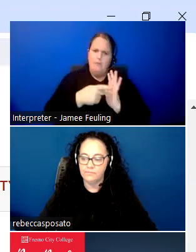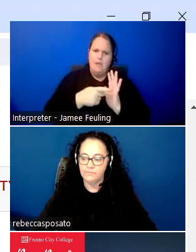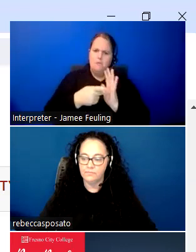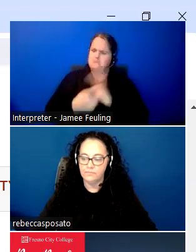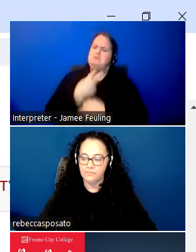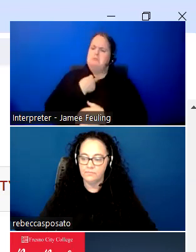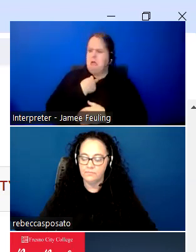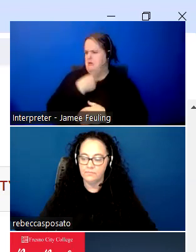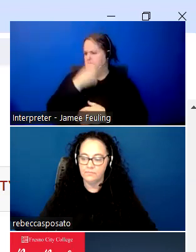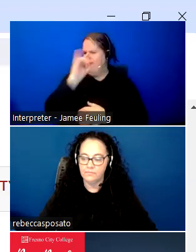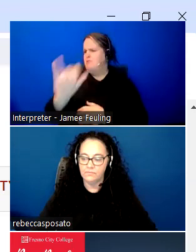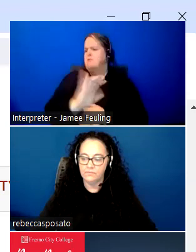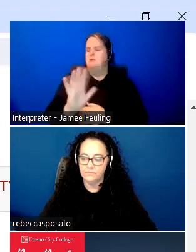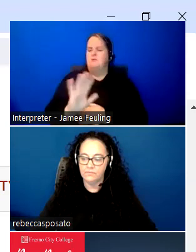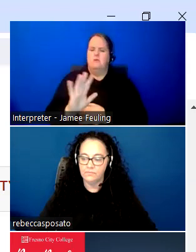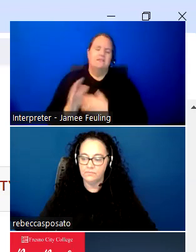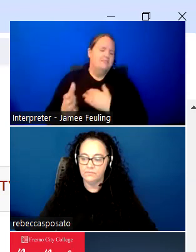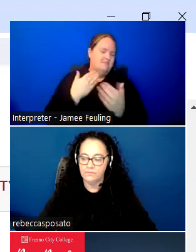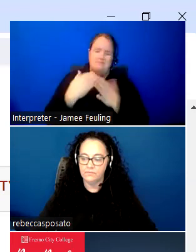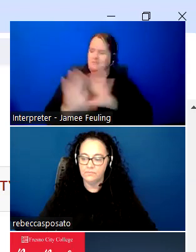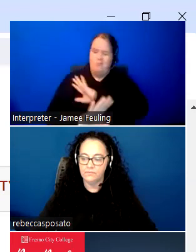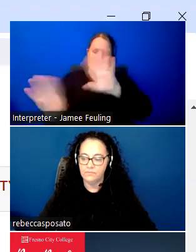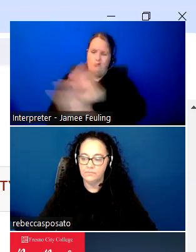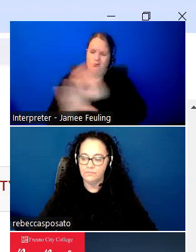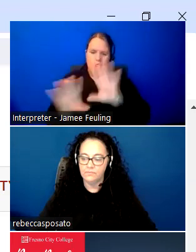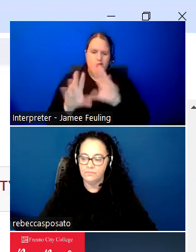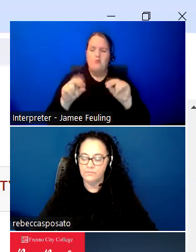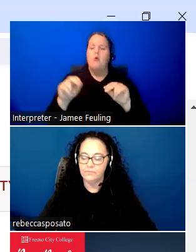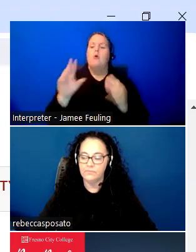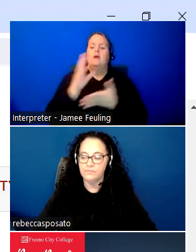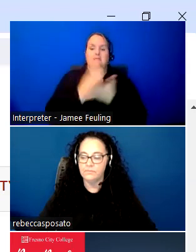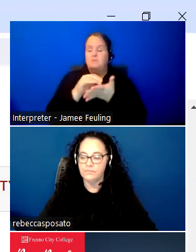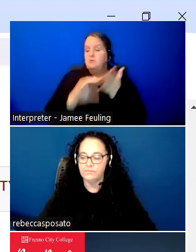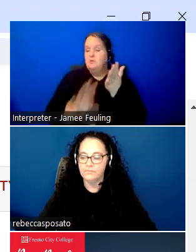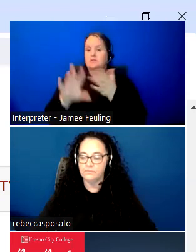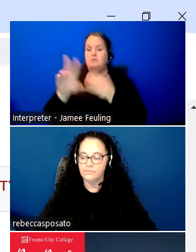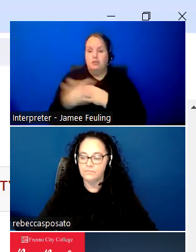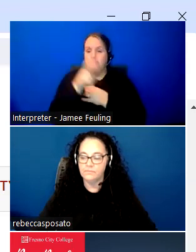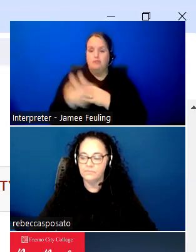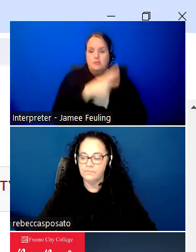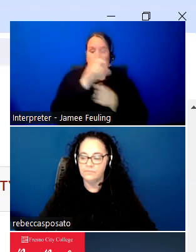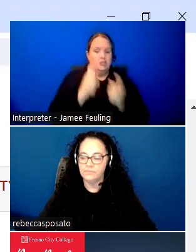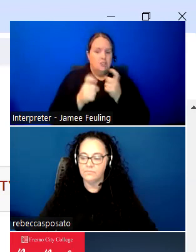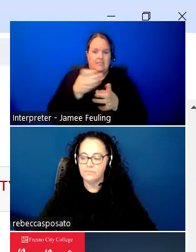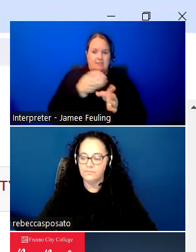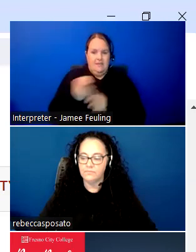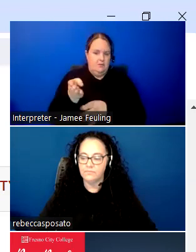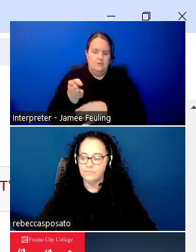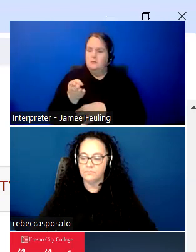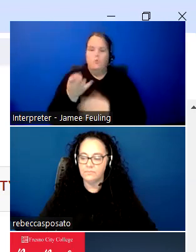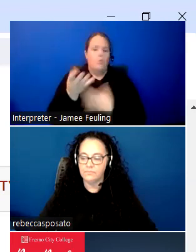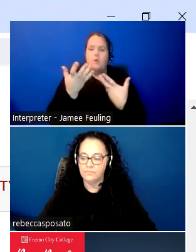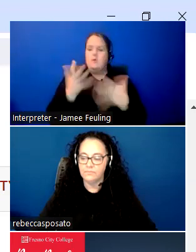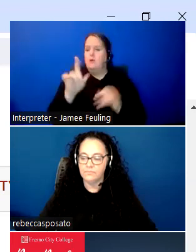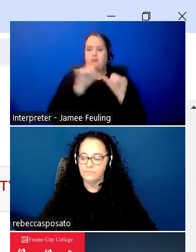with it regardless, even if I hate it. No, no, no, no. We have students that change their major. We don't want you to stick with the major